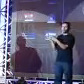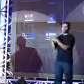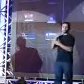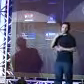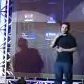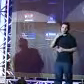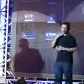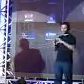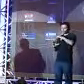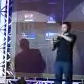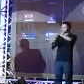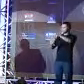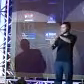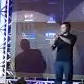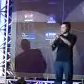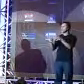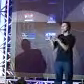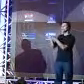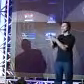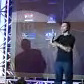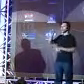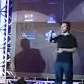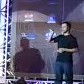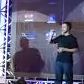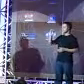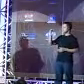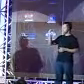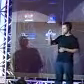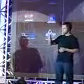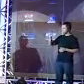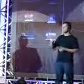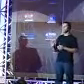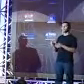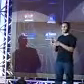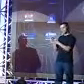like UNESCO, like the European Union.